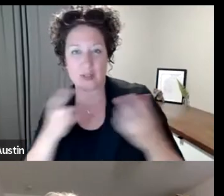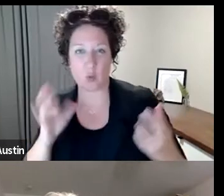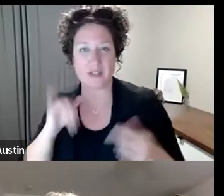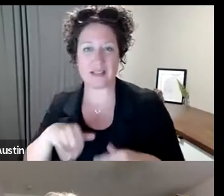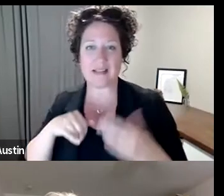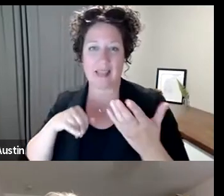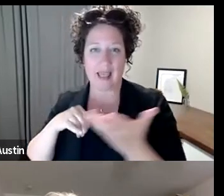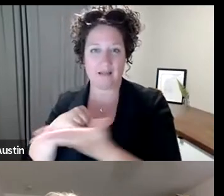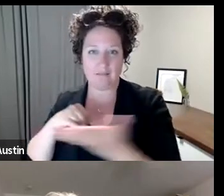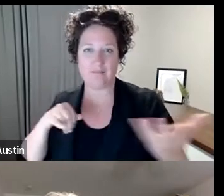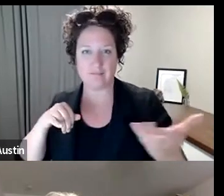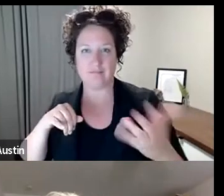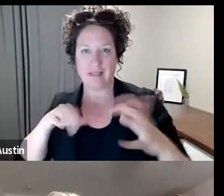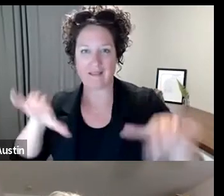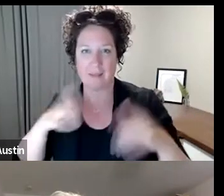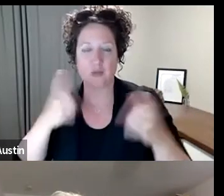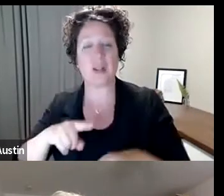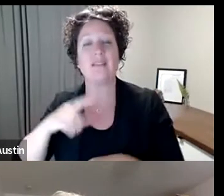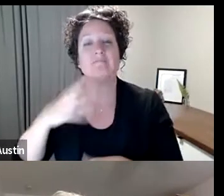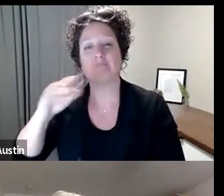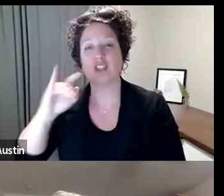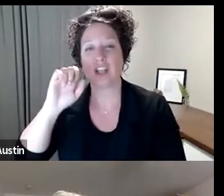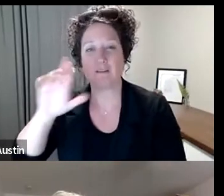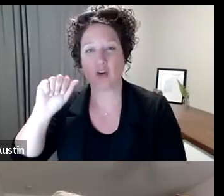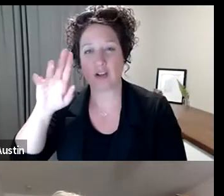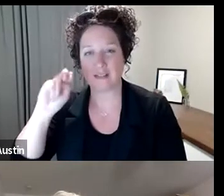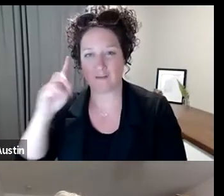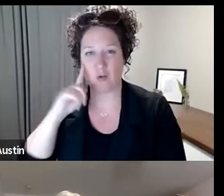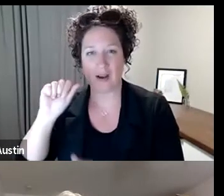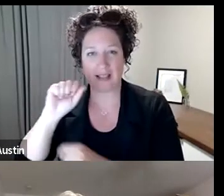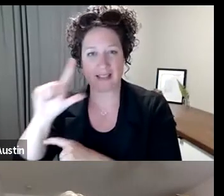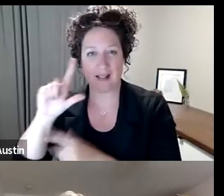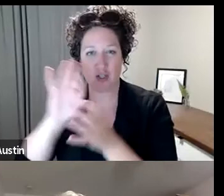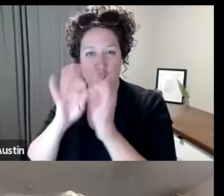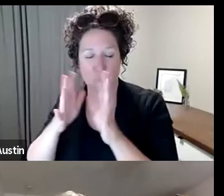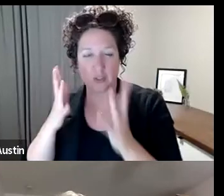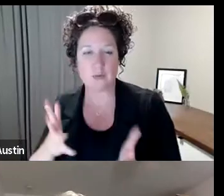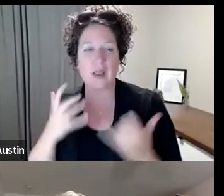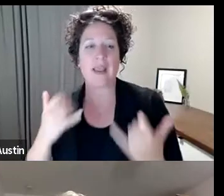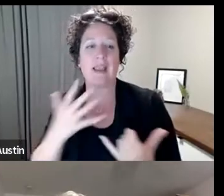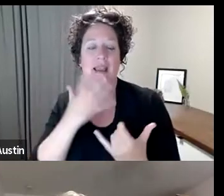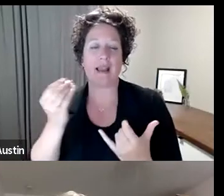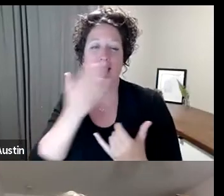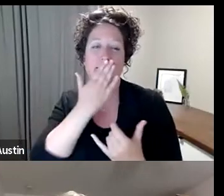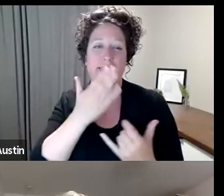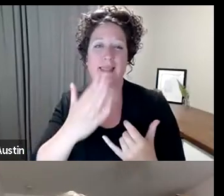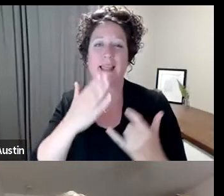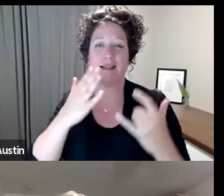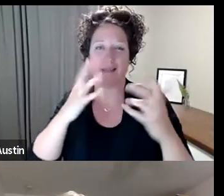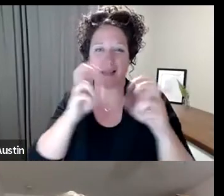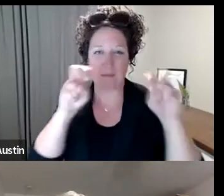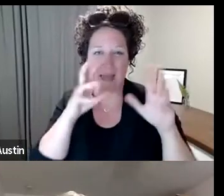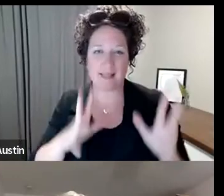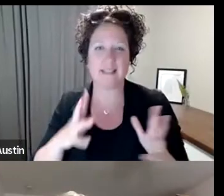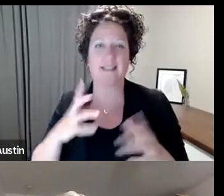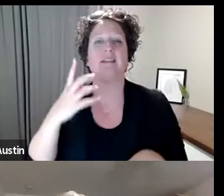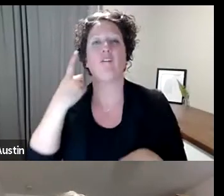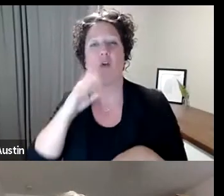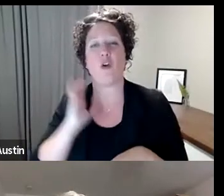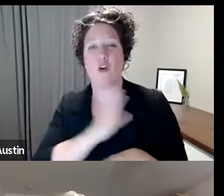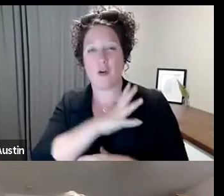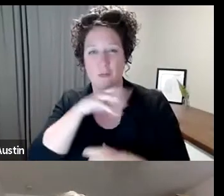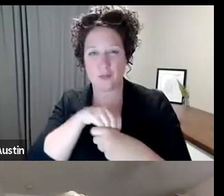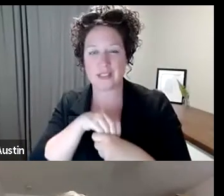Jennifer Austin for her ASL interpretation today, and I want to thank our panelists for all of your participation and all of our